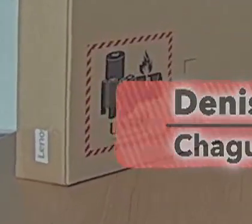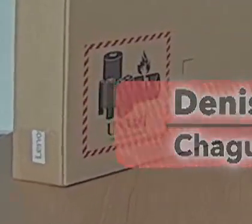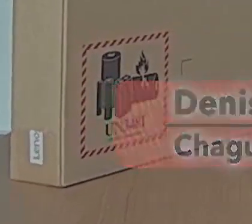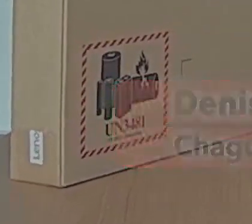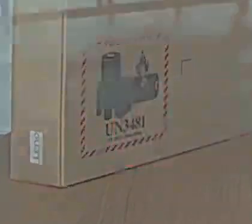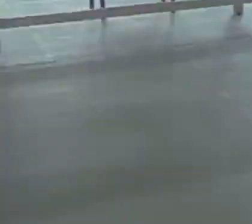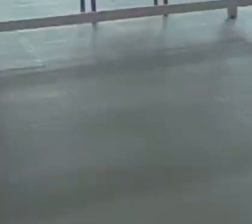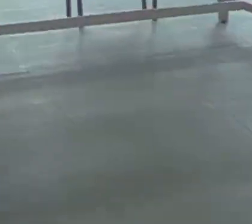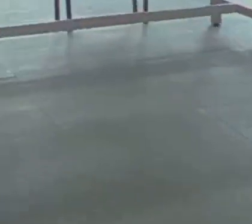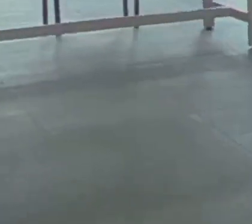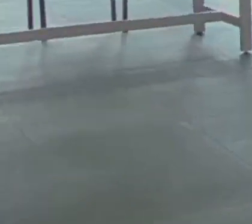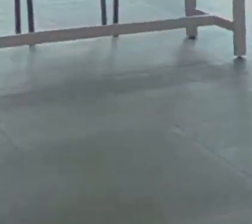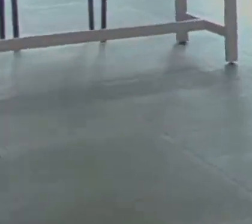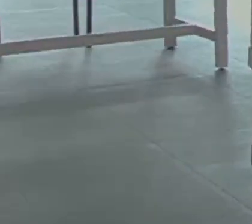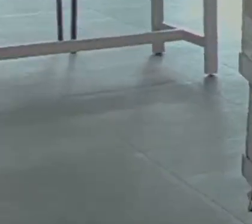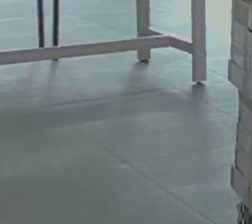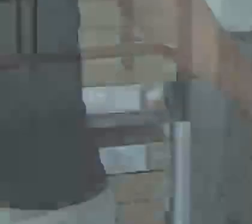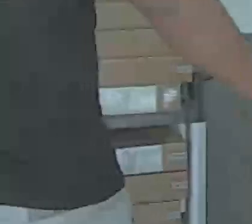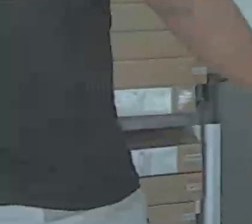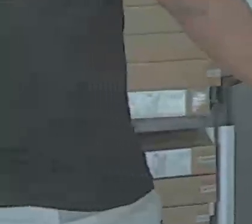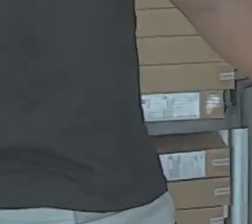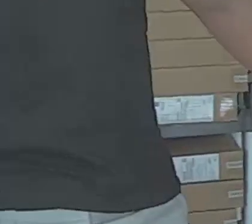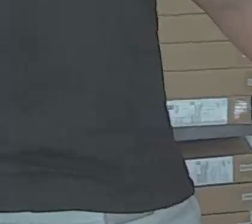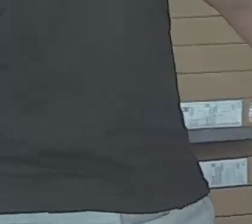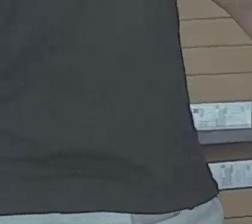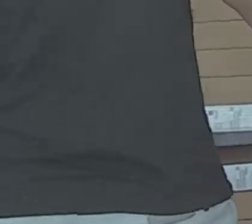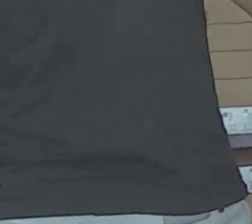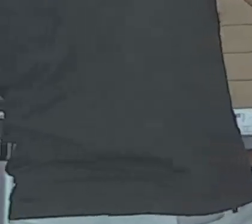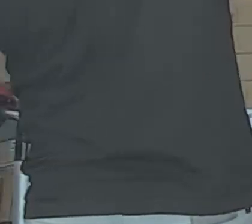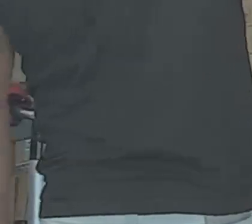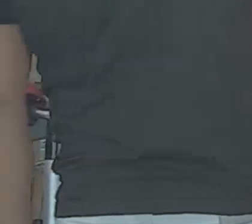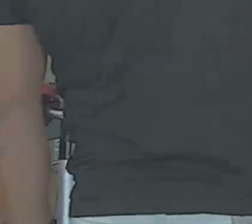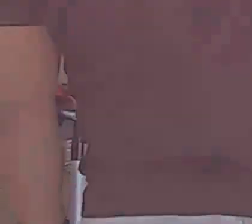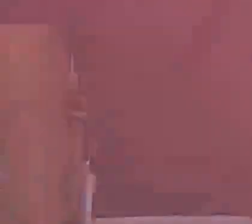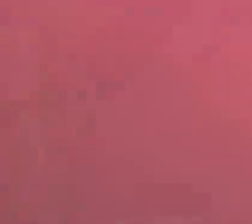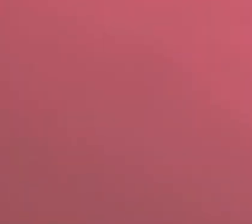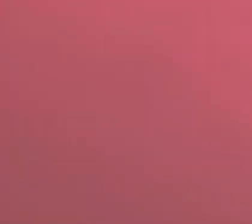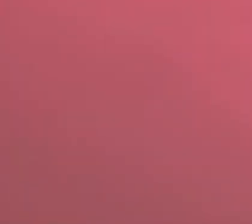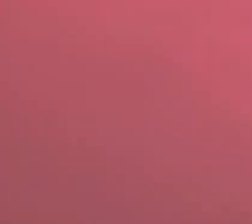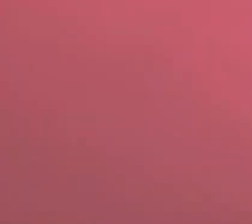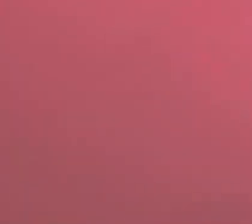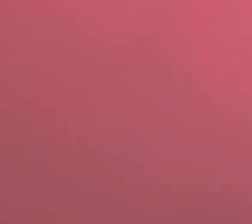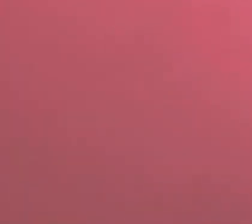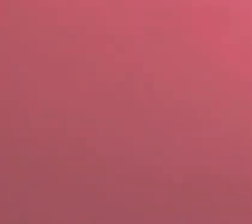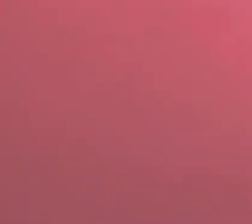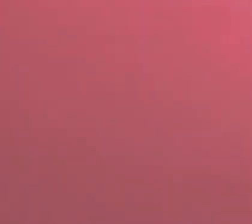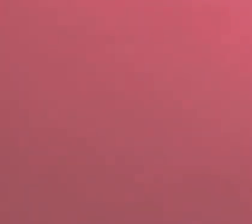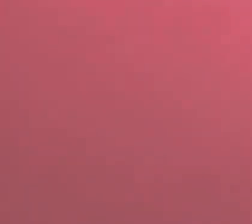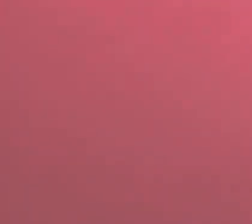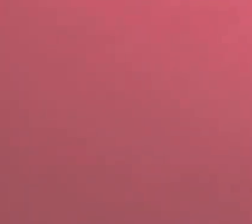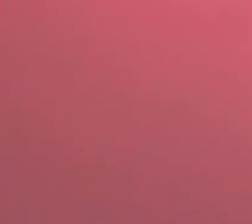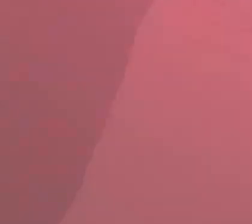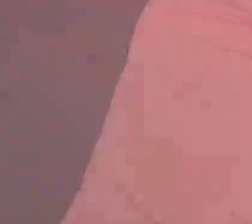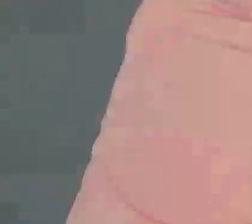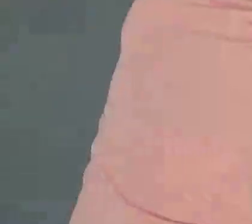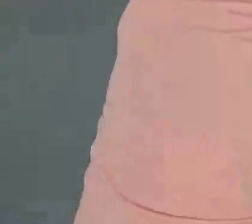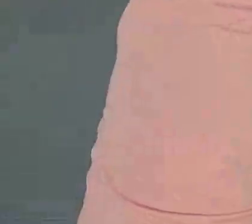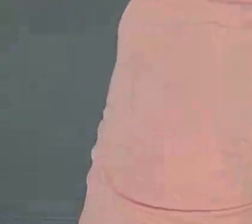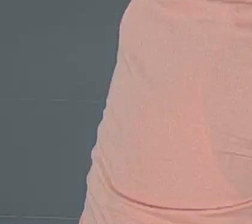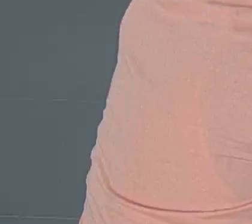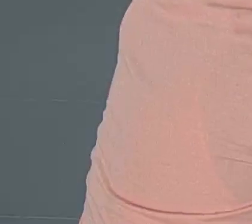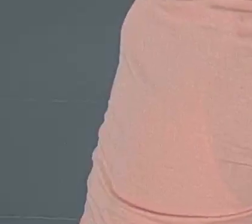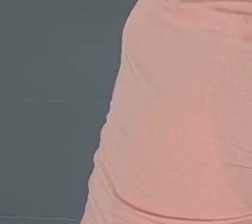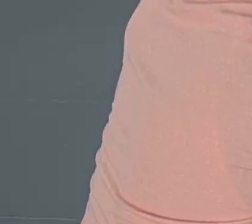Primary School. I'm here this morning to collect 52 devices for my students. I am happy to be here